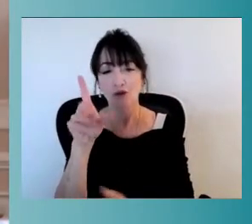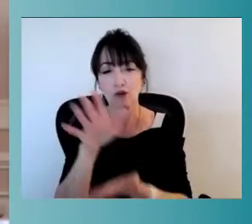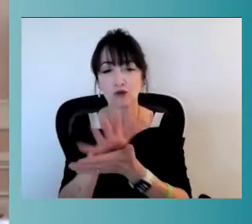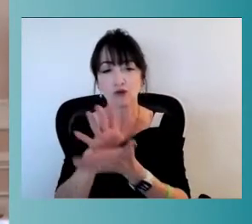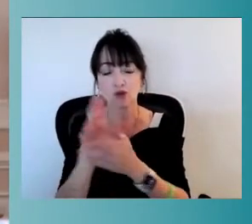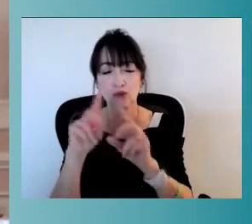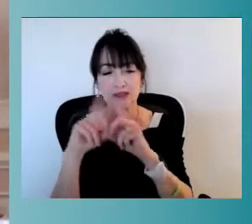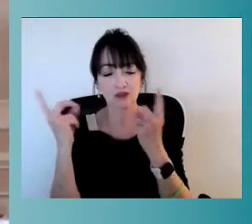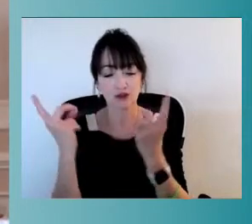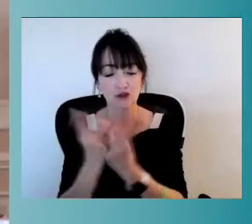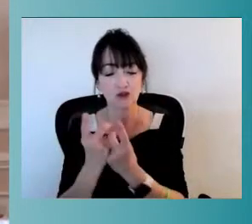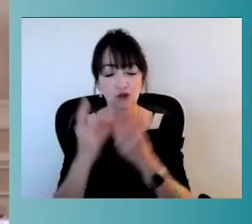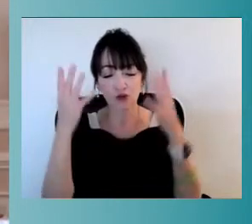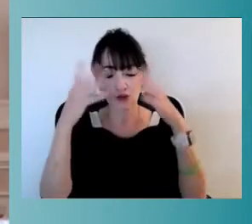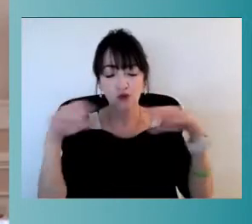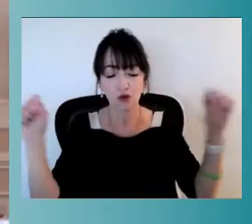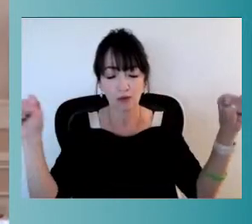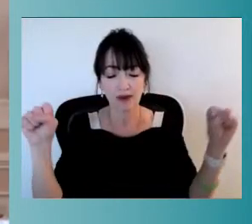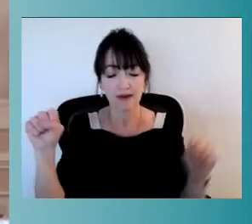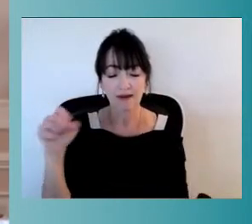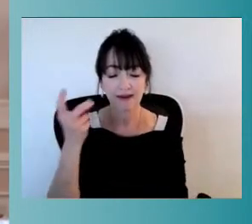Dr. Brittany Hazard.